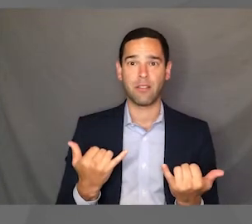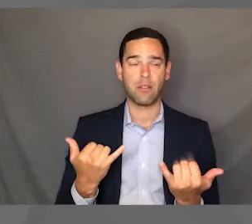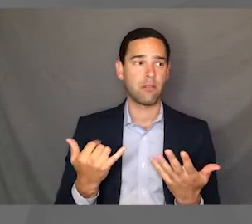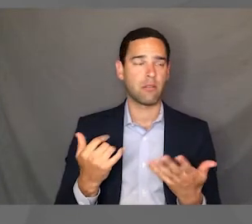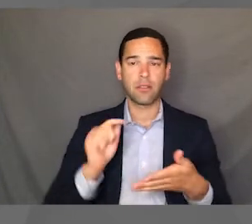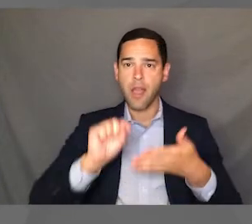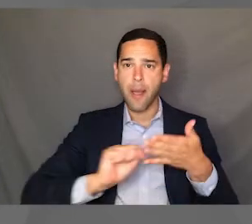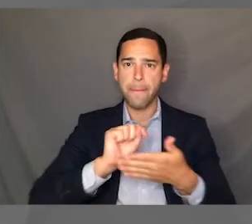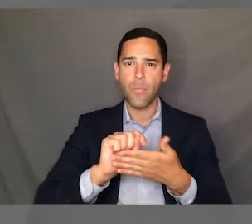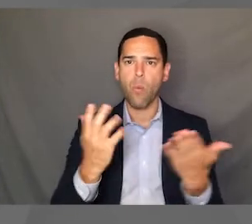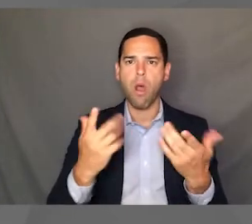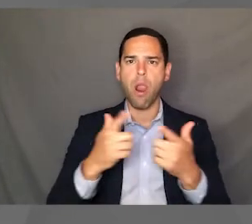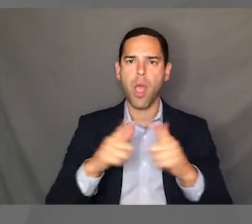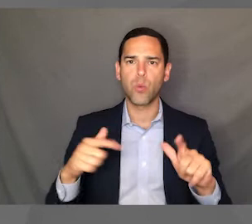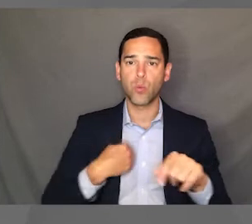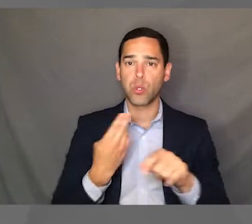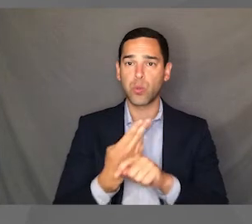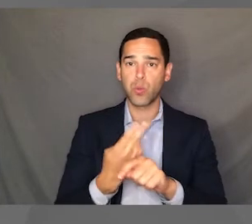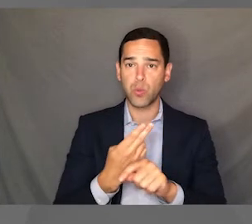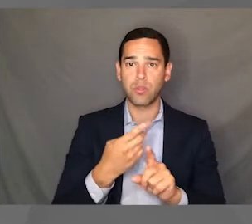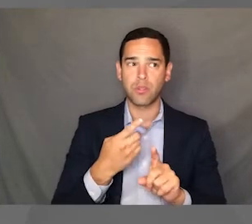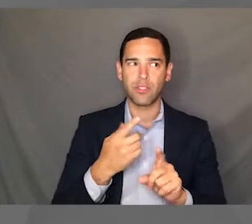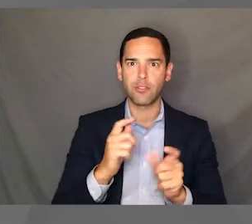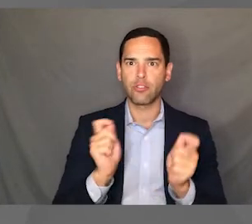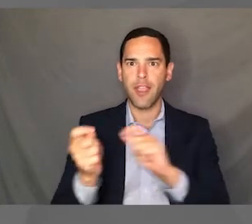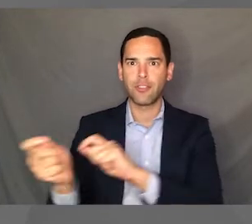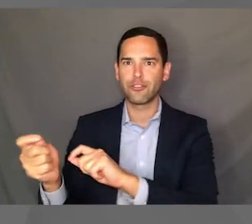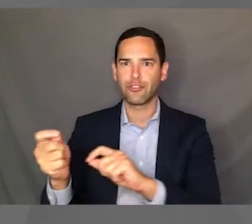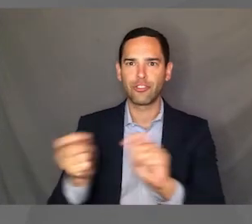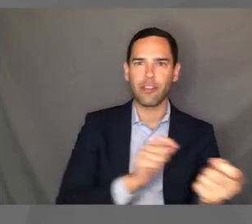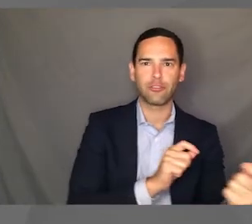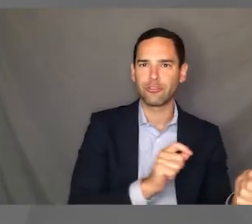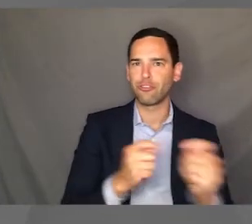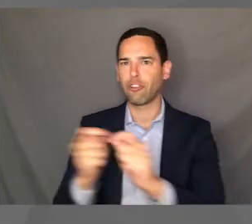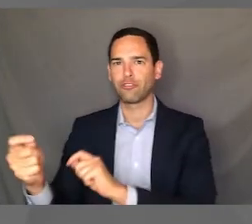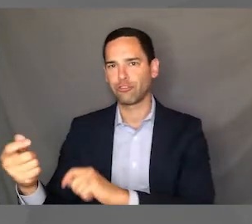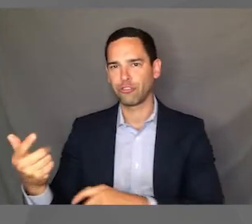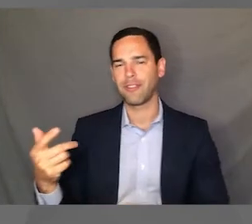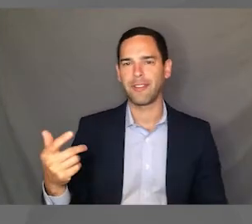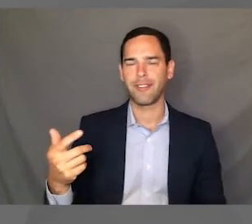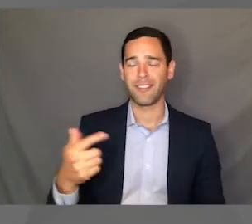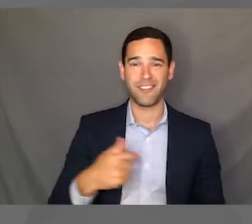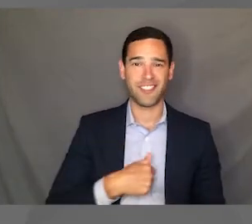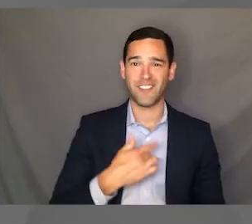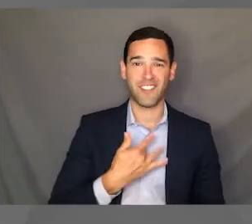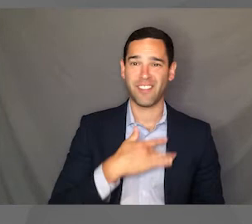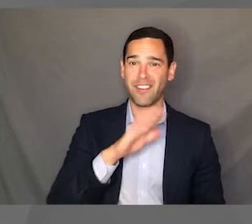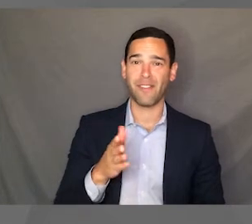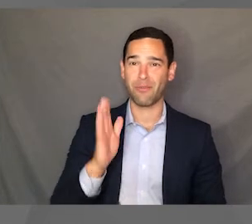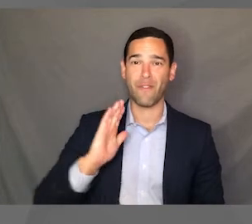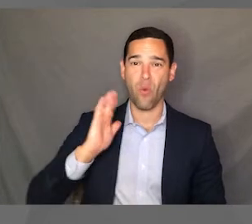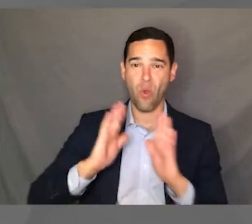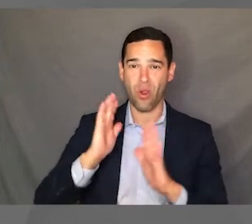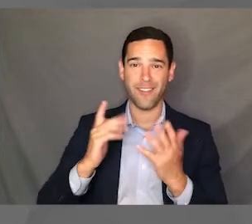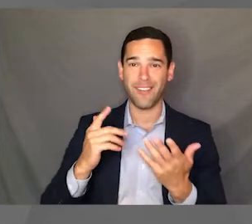the language that we use is truthfully a moving target. And I don't think ever before have we lived in a time where the words that we use are